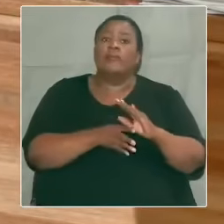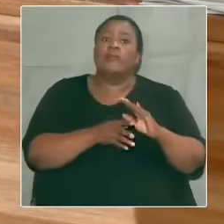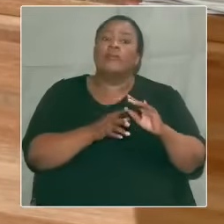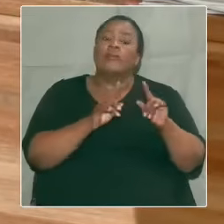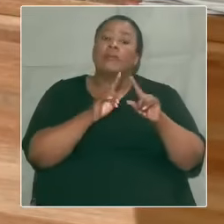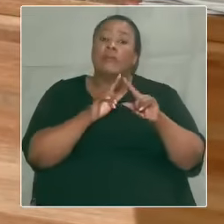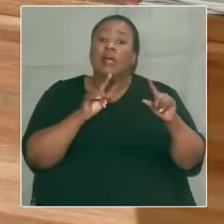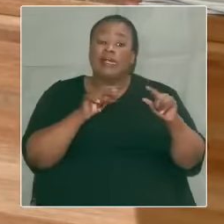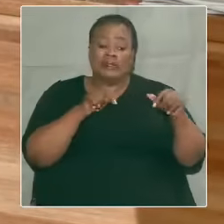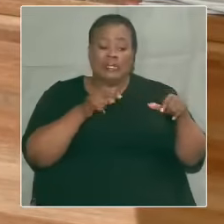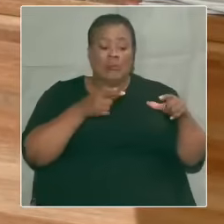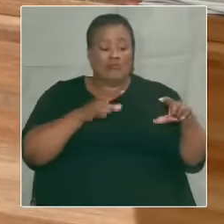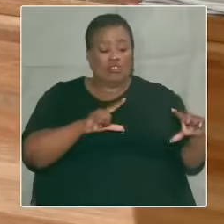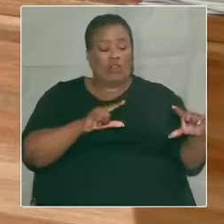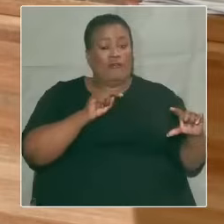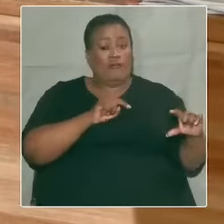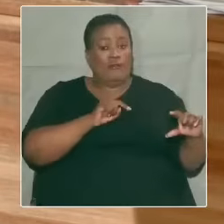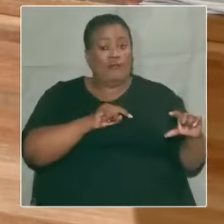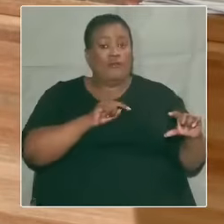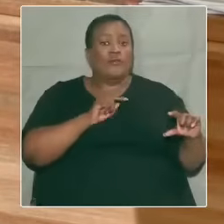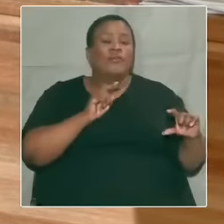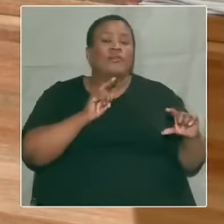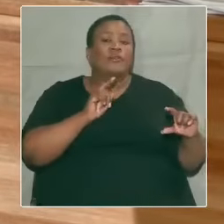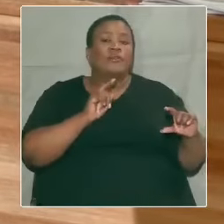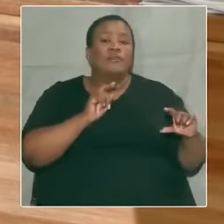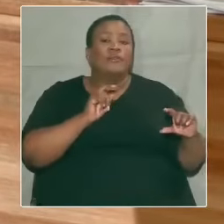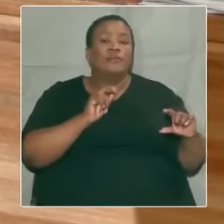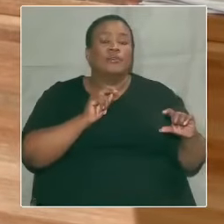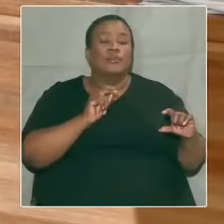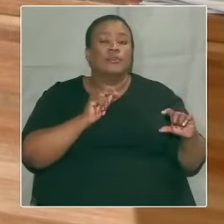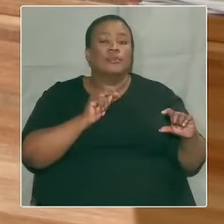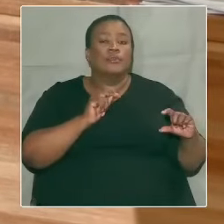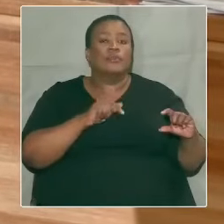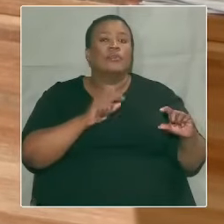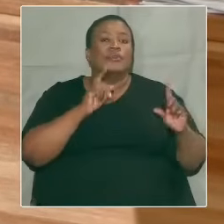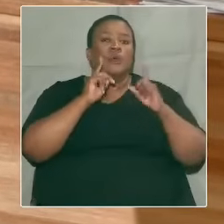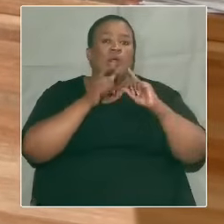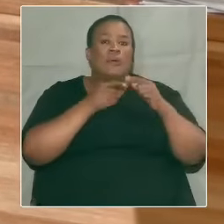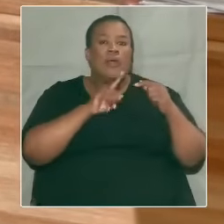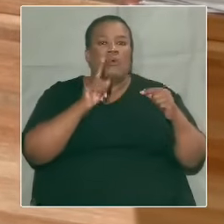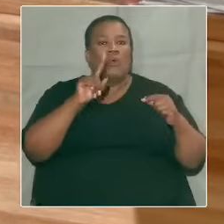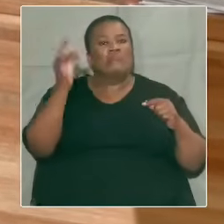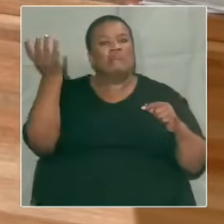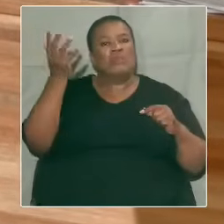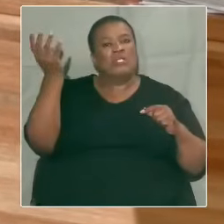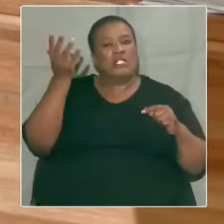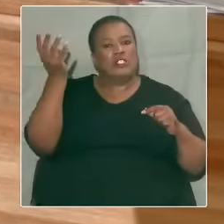in this paragraph, you talk about a presentation